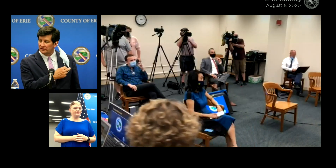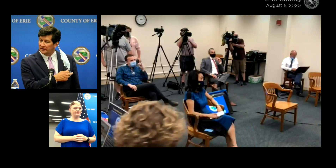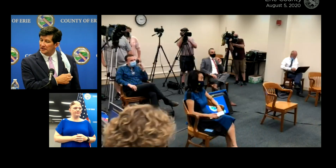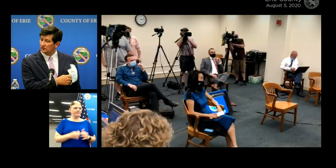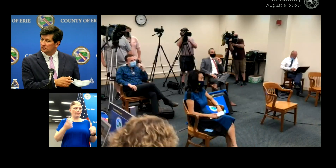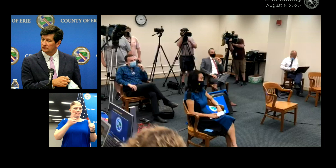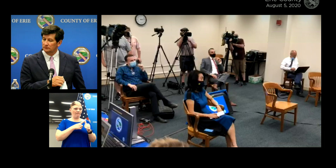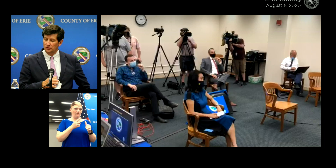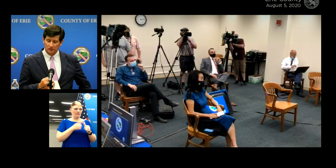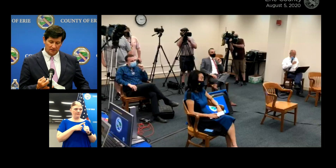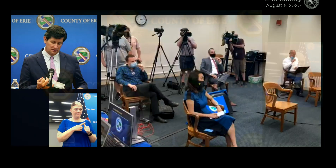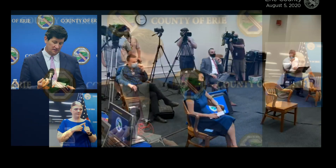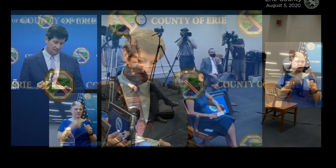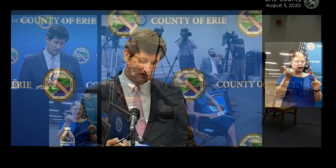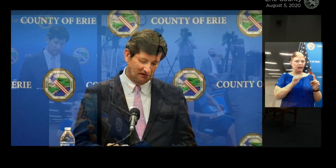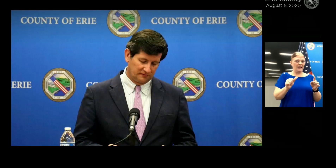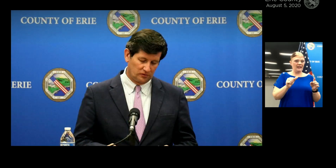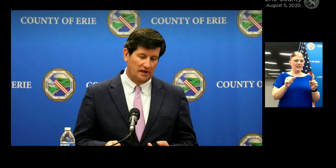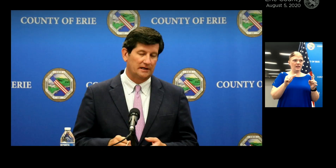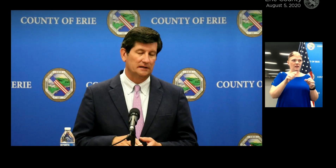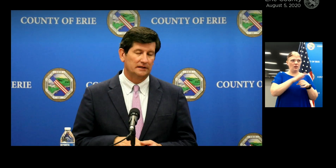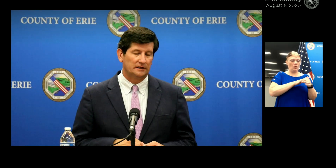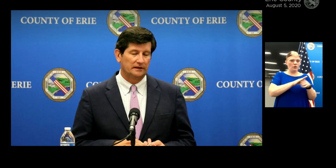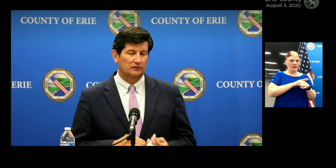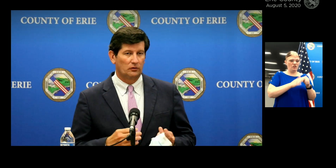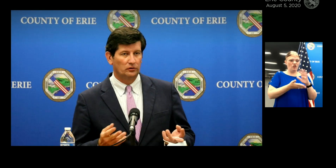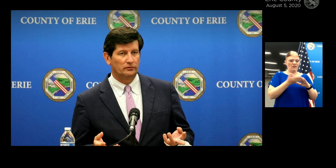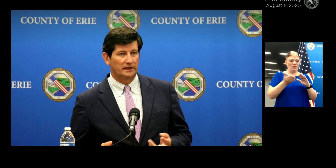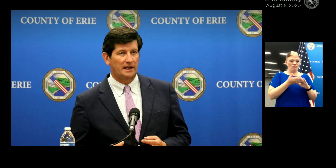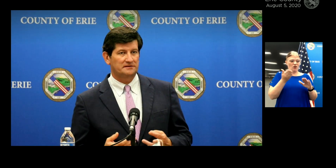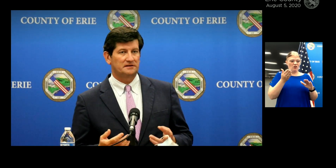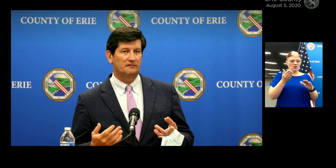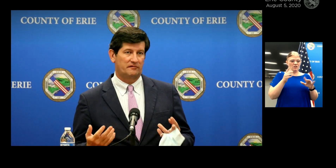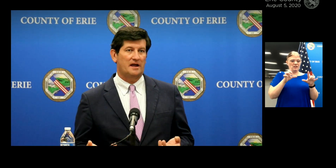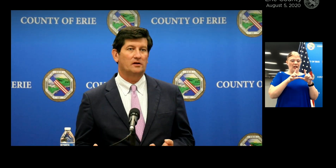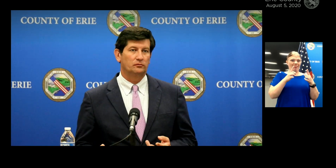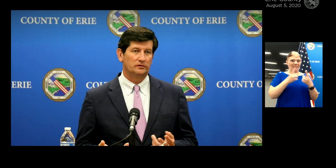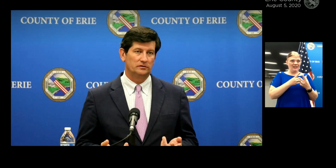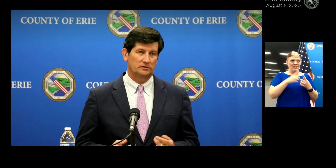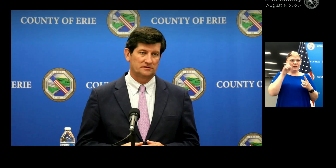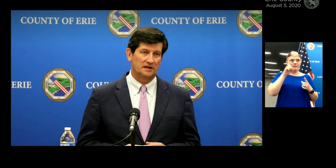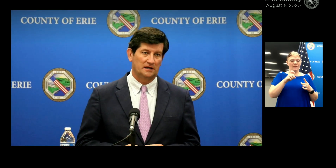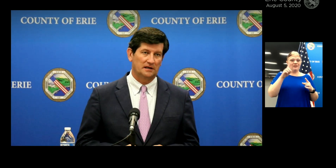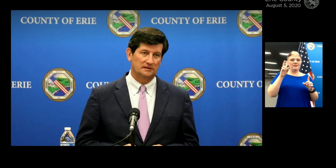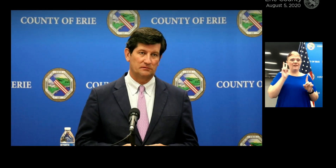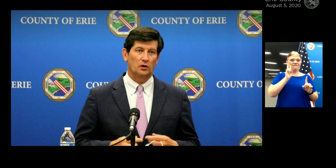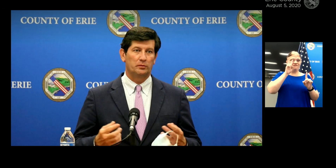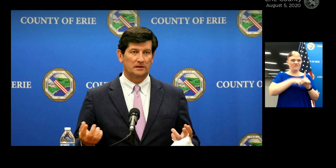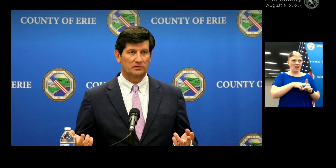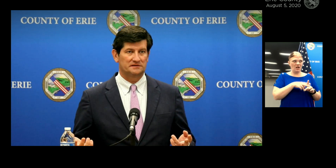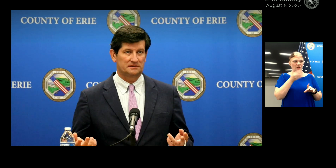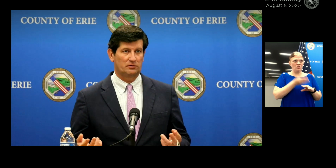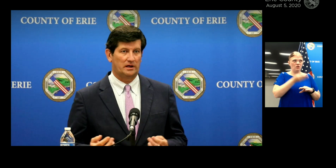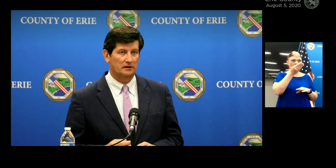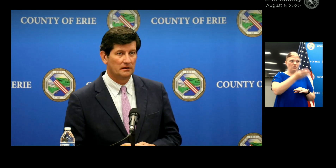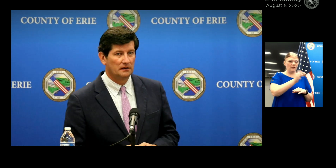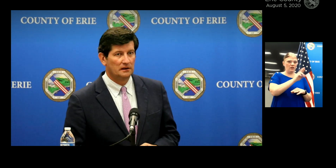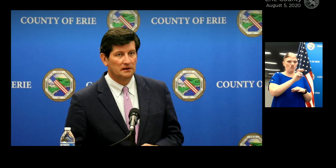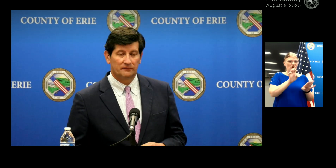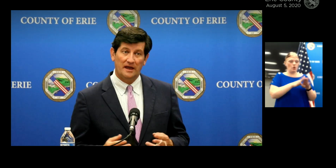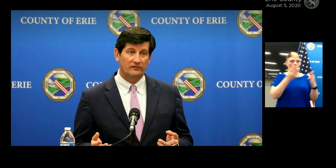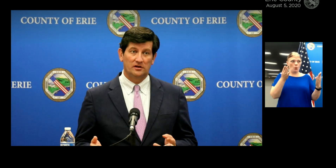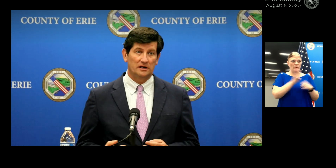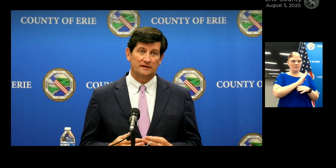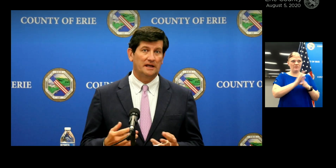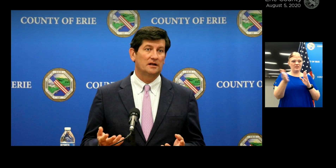First off, any location that runs a floor hockey league, like a roller rink, has to have filed with New York State a reopening business plan.